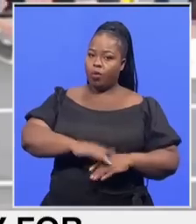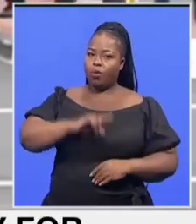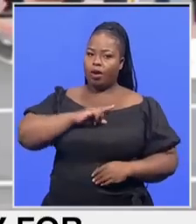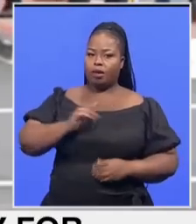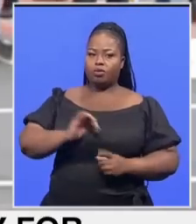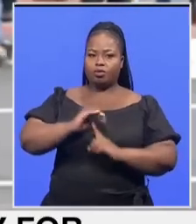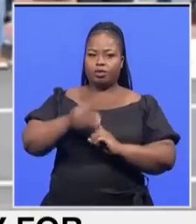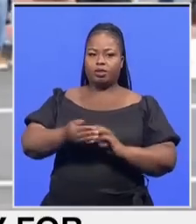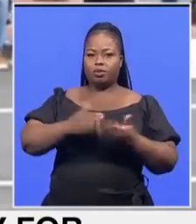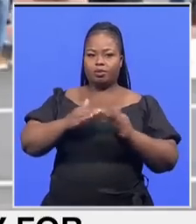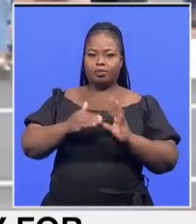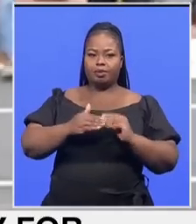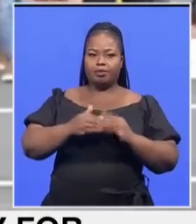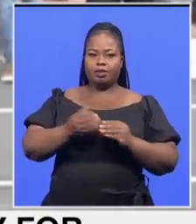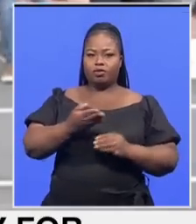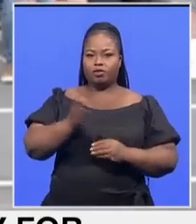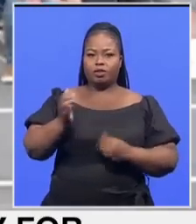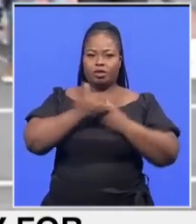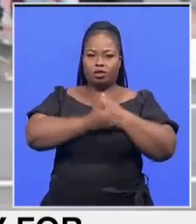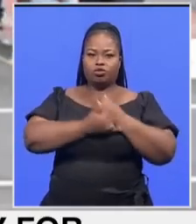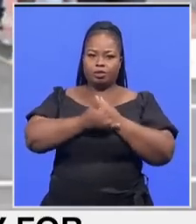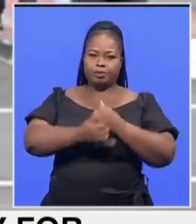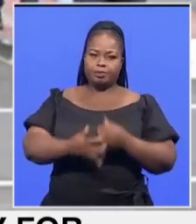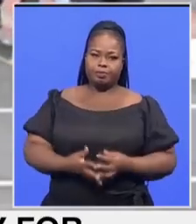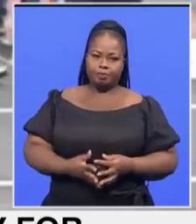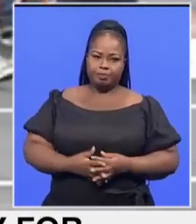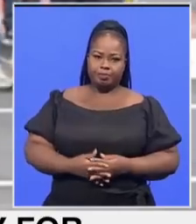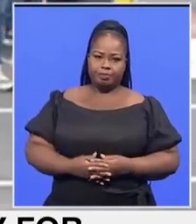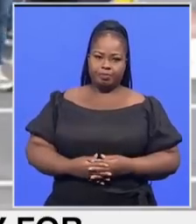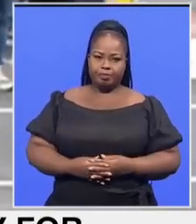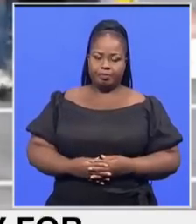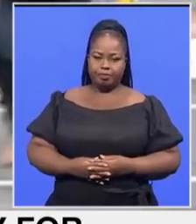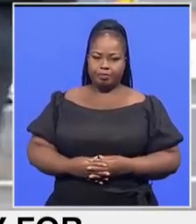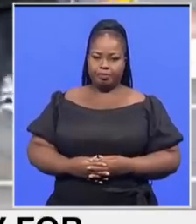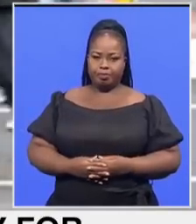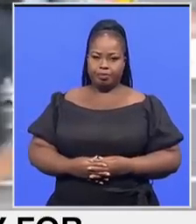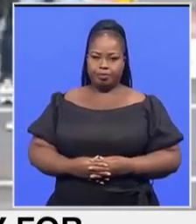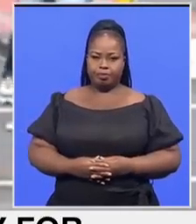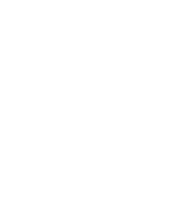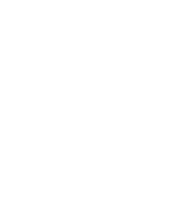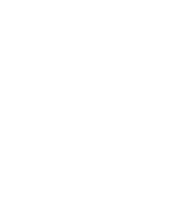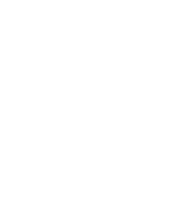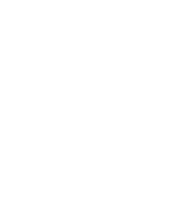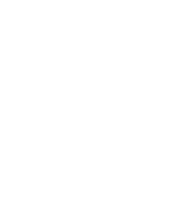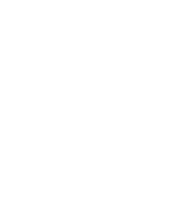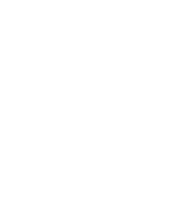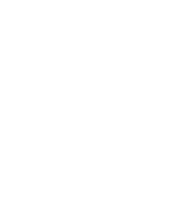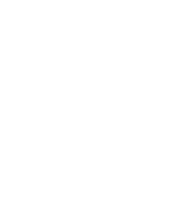citizens of this country. Lula Mamaja, SABC News, Parliament.